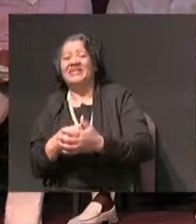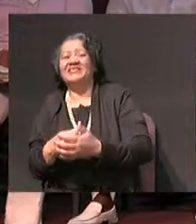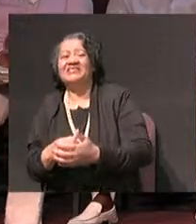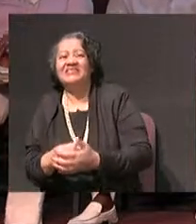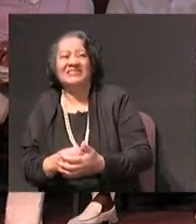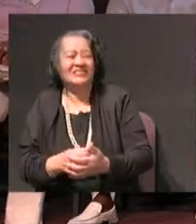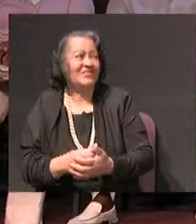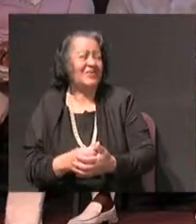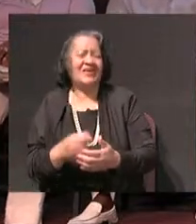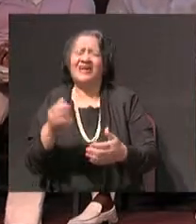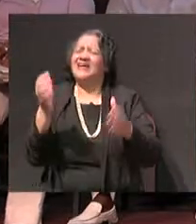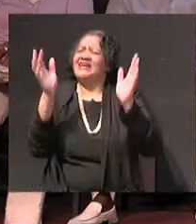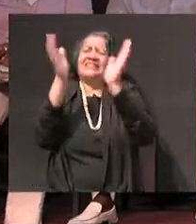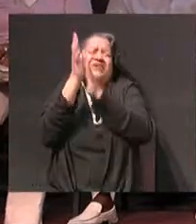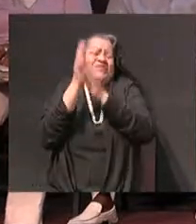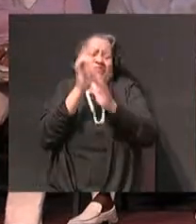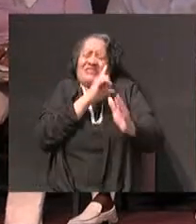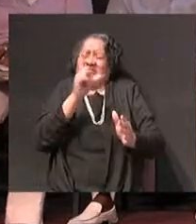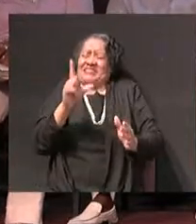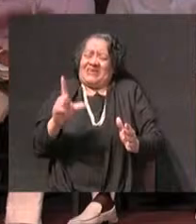I said, praise the Lord, brother.